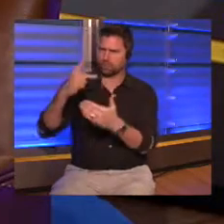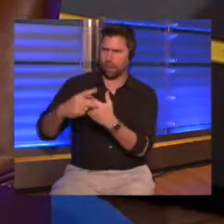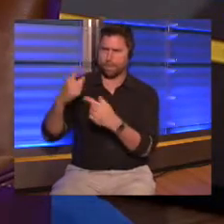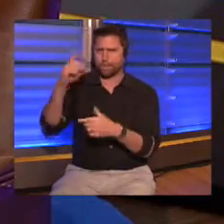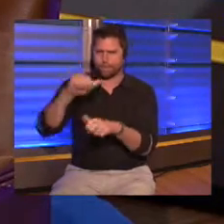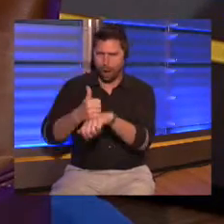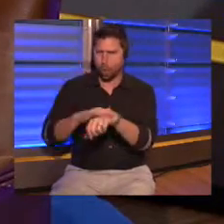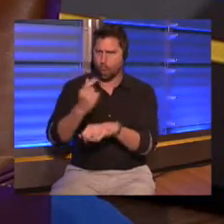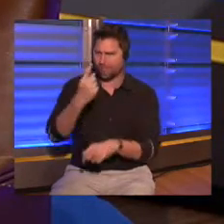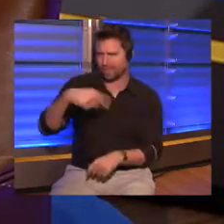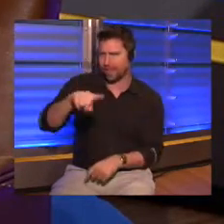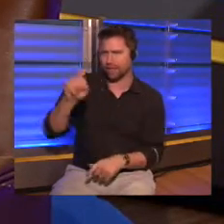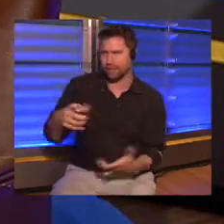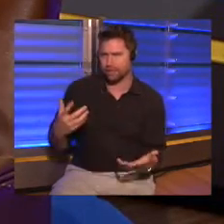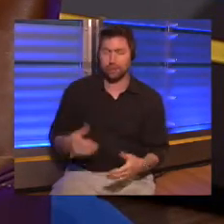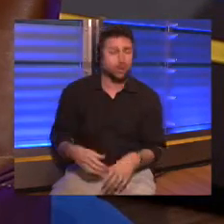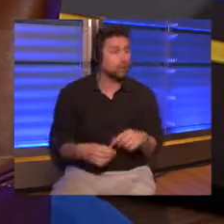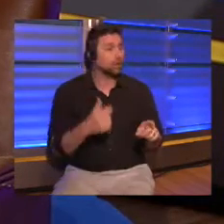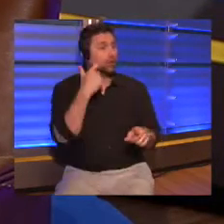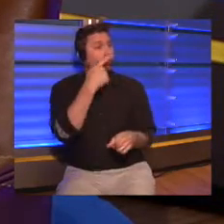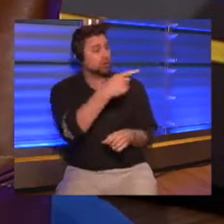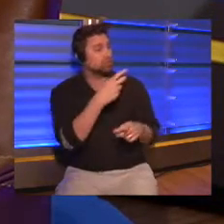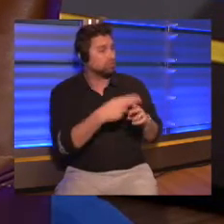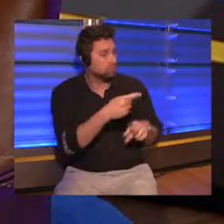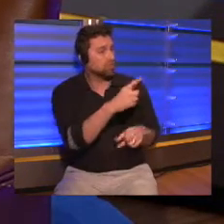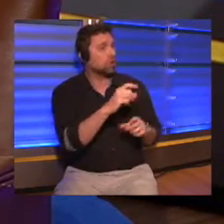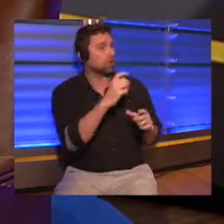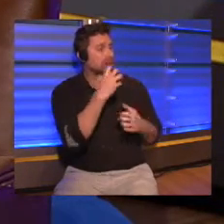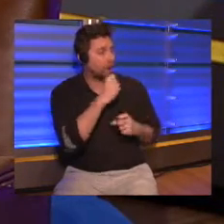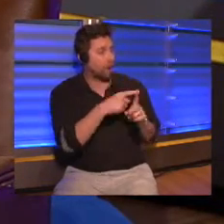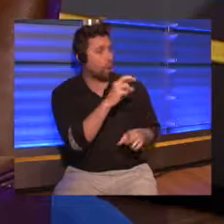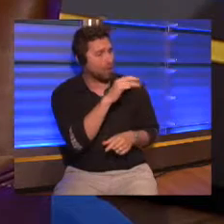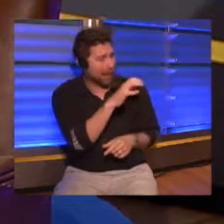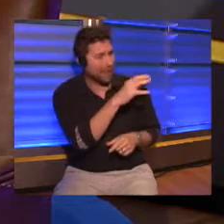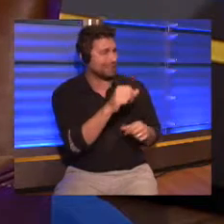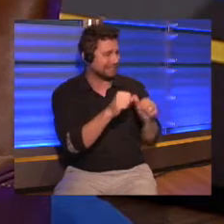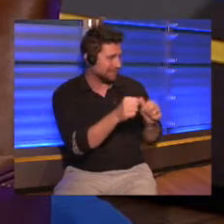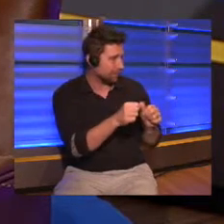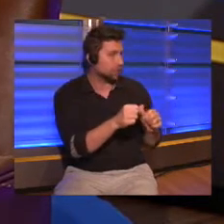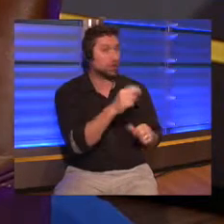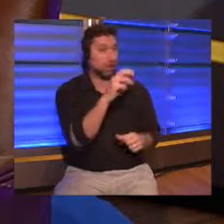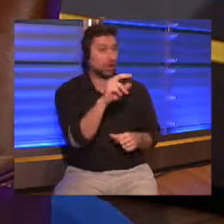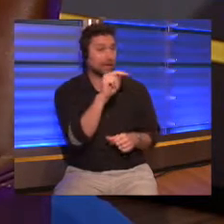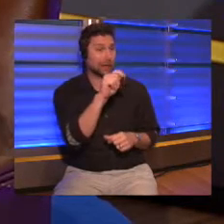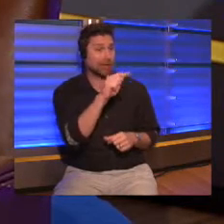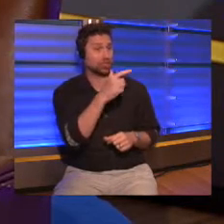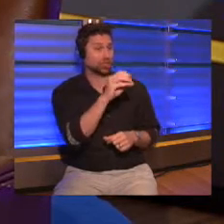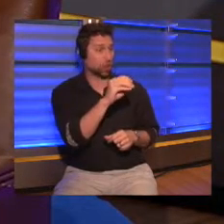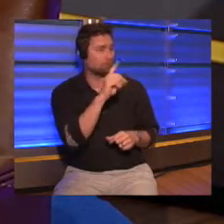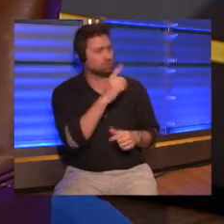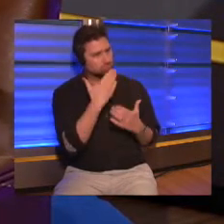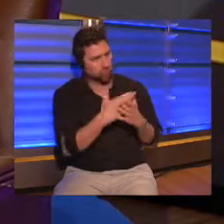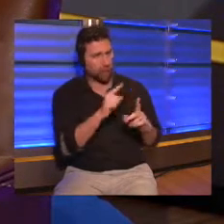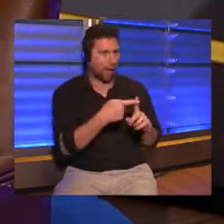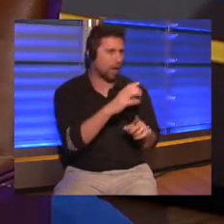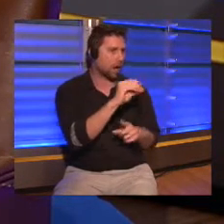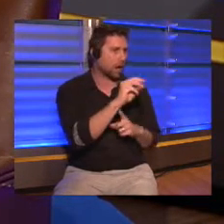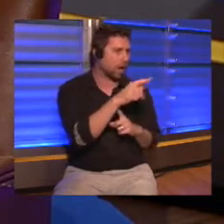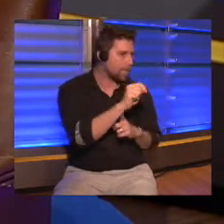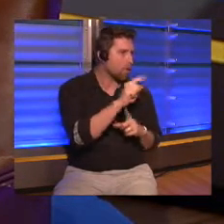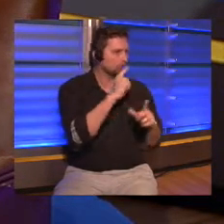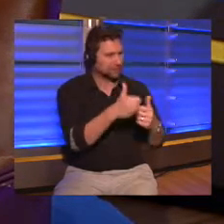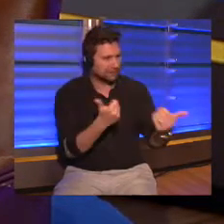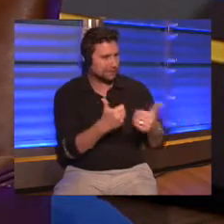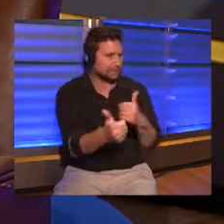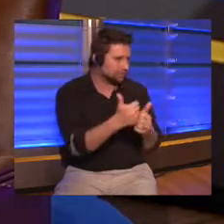the introduction, I said that you guys care a lot about organic and sustainable. Yes. Here at Geo, they're very good about composting and separating and recycling.